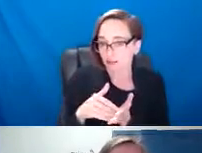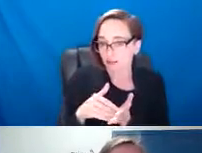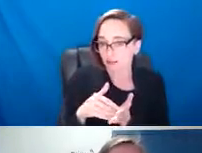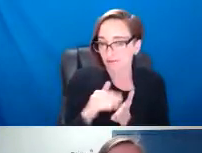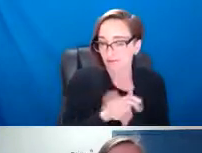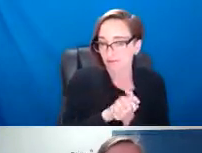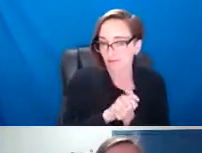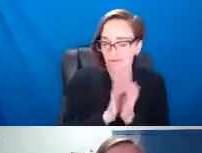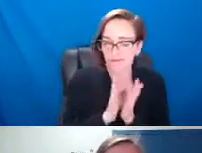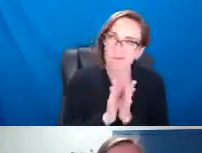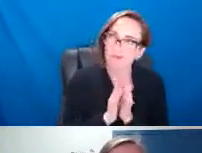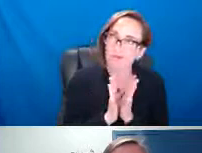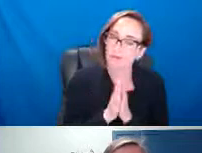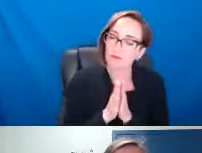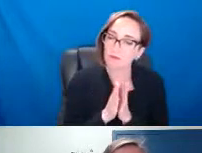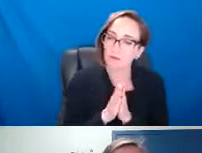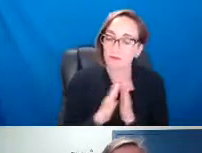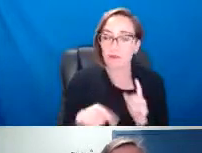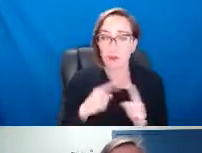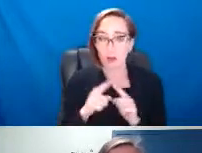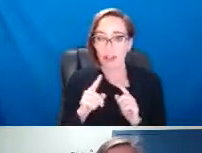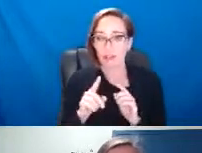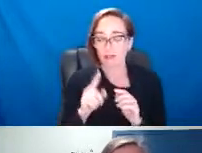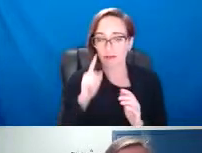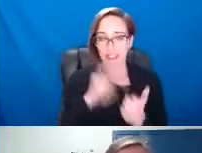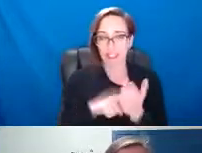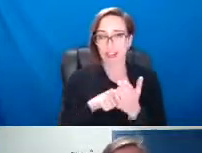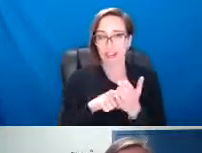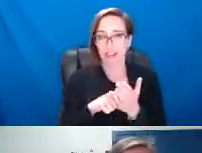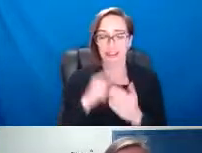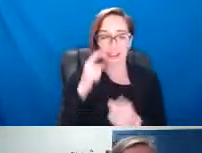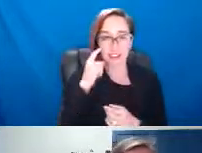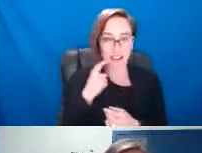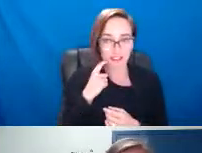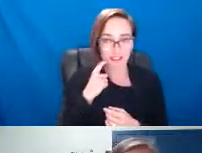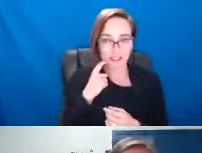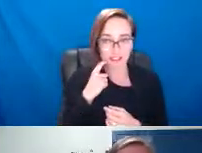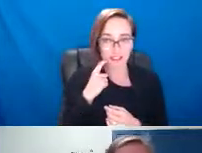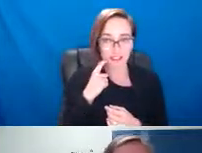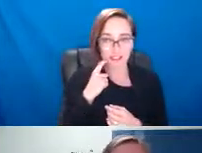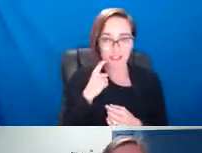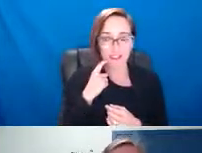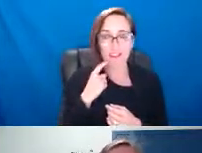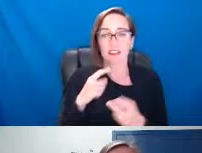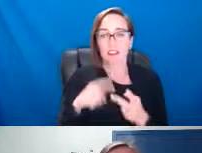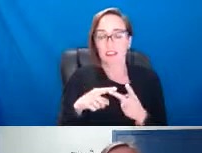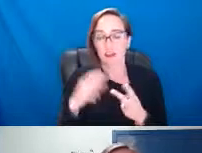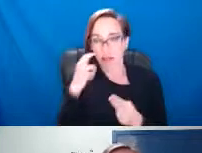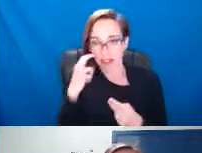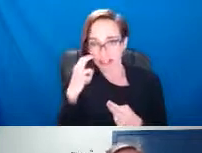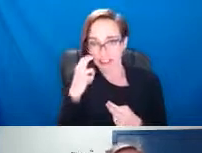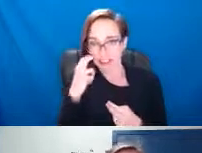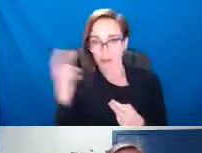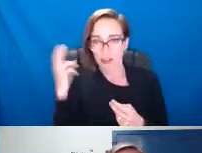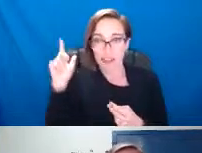they aren't, when they're identified, deafness and blindness are usually an afterthought. There are other issues that come into